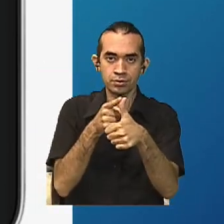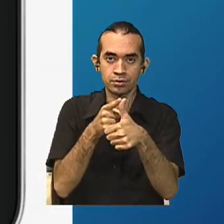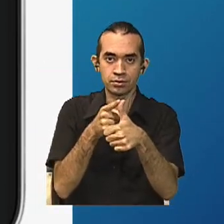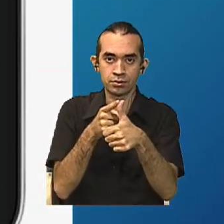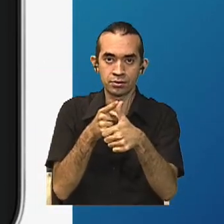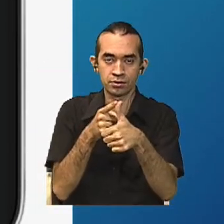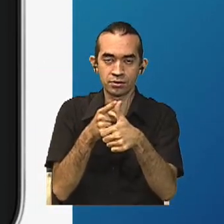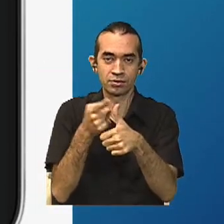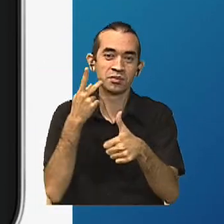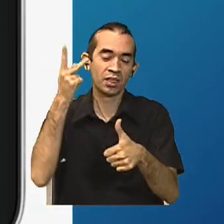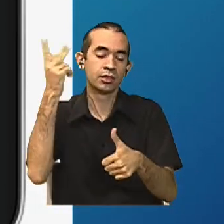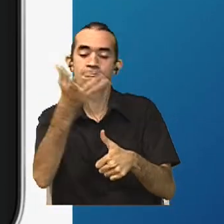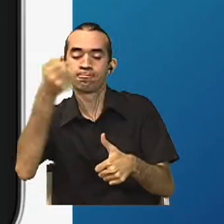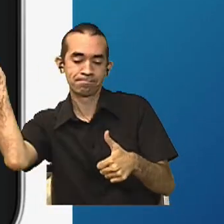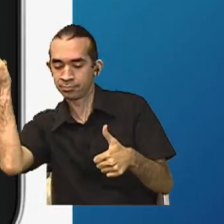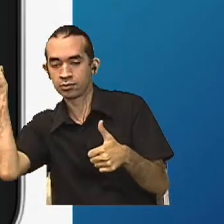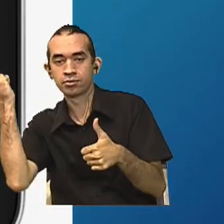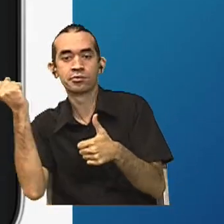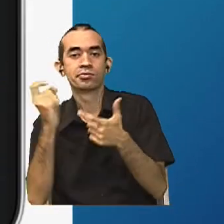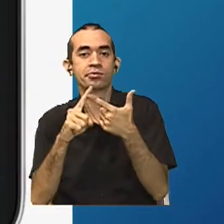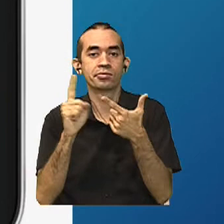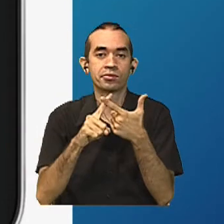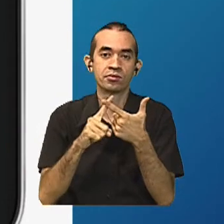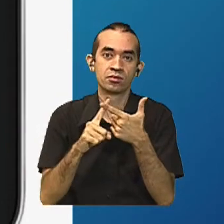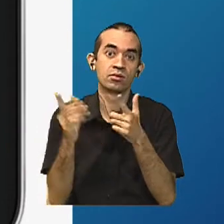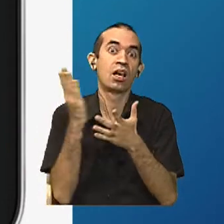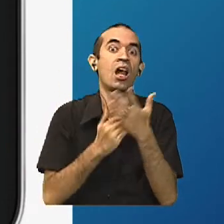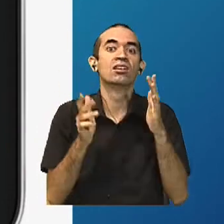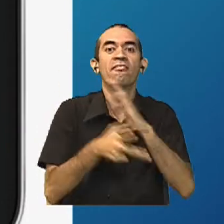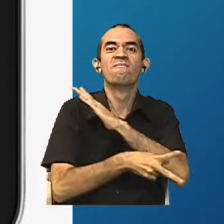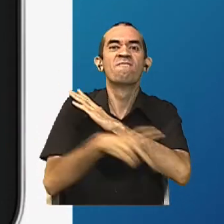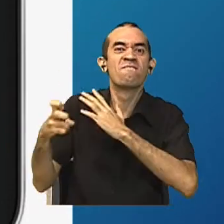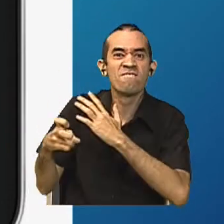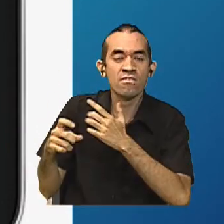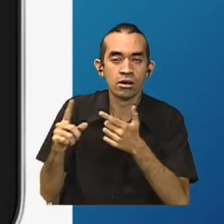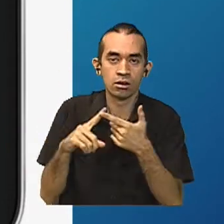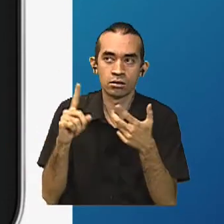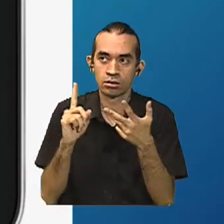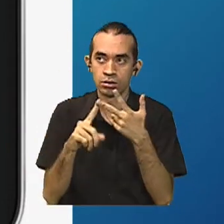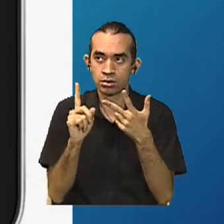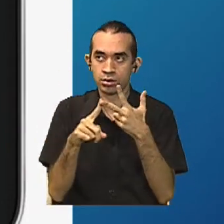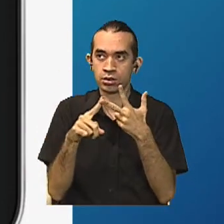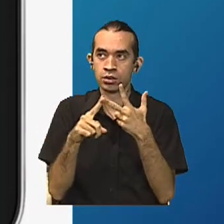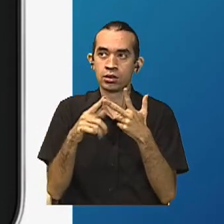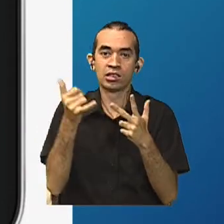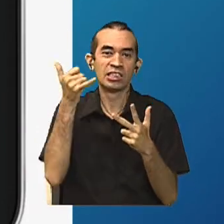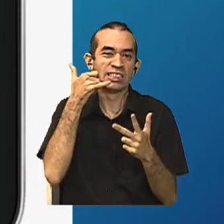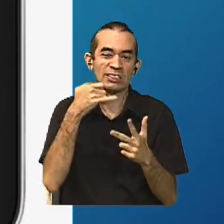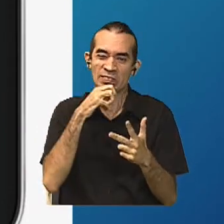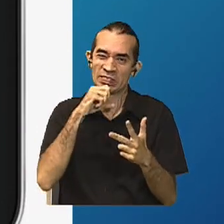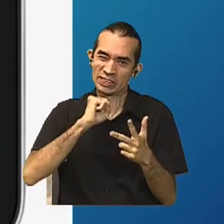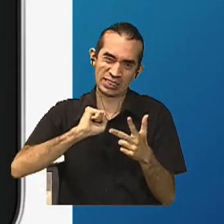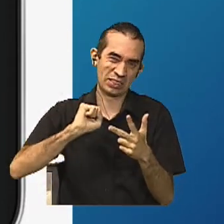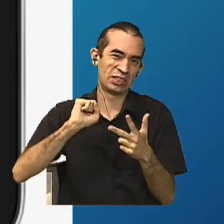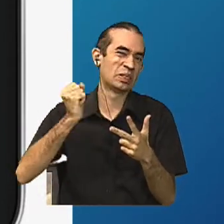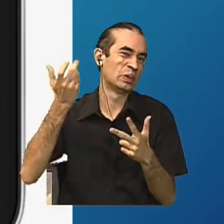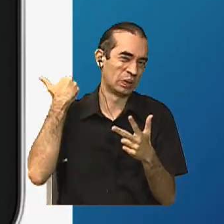his last one. Someone stole his last one. His phone is an older